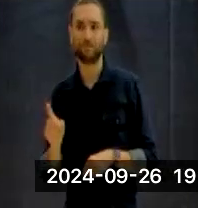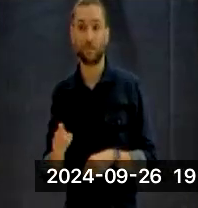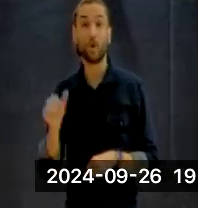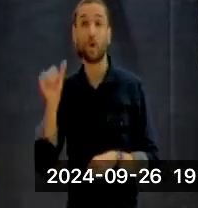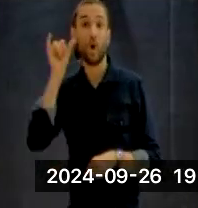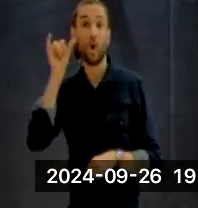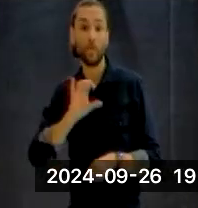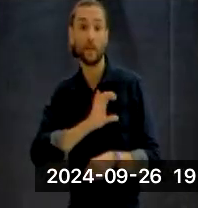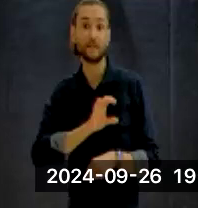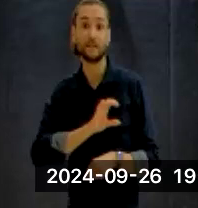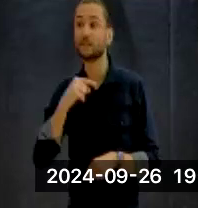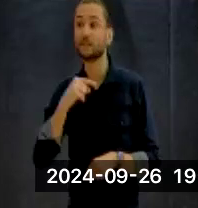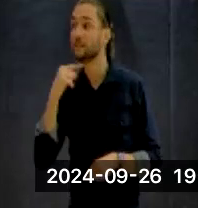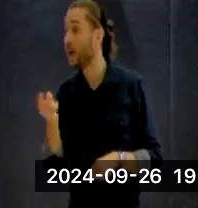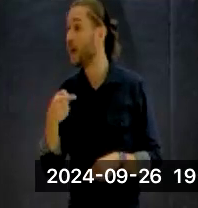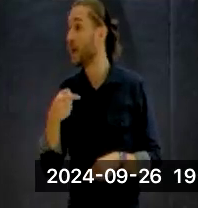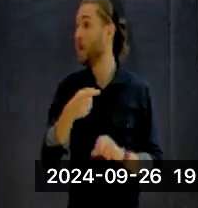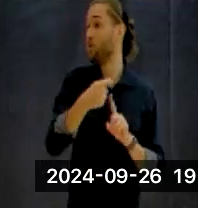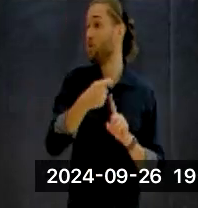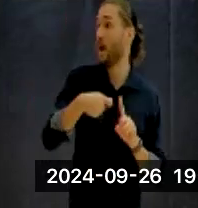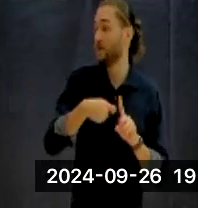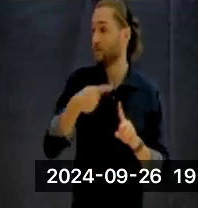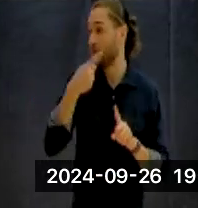hey, I feel like I'm being harassed, we're unhoused?